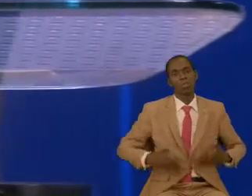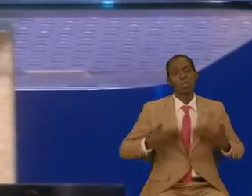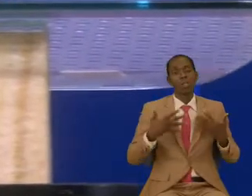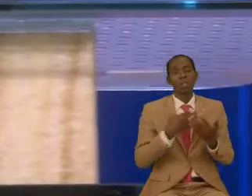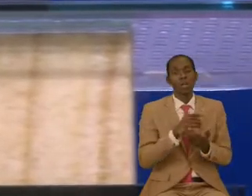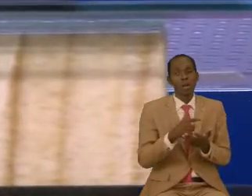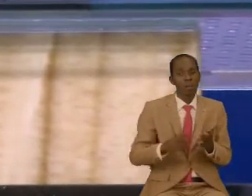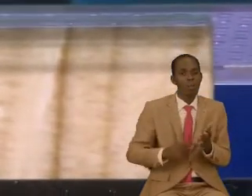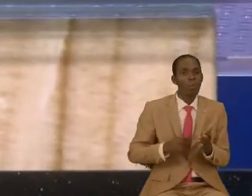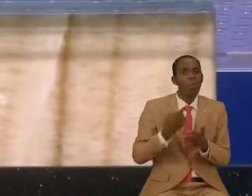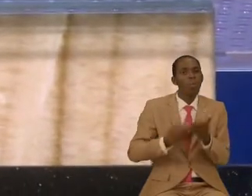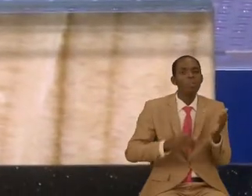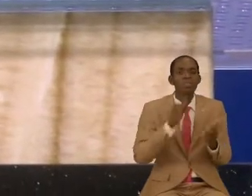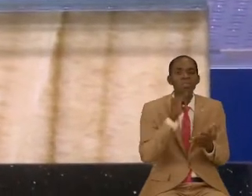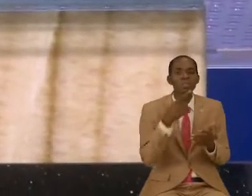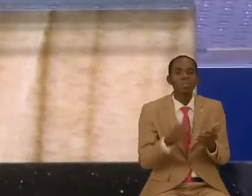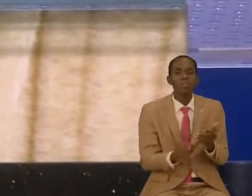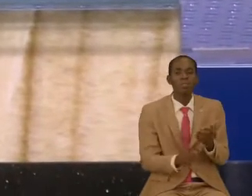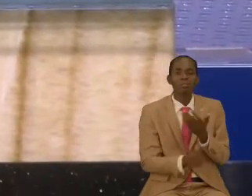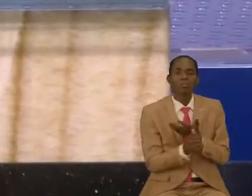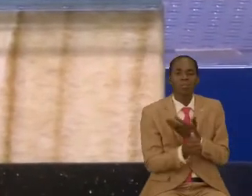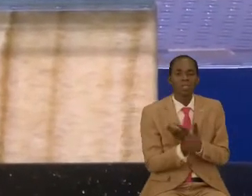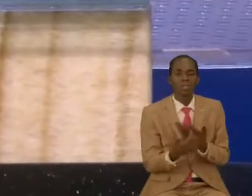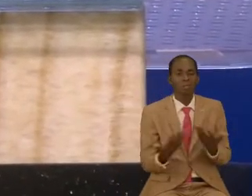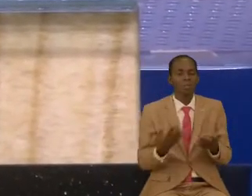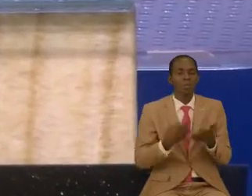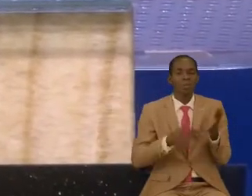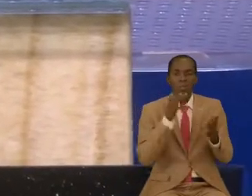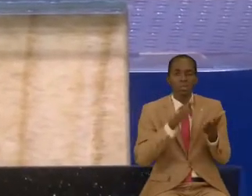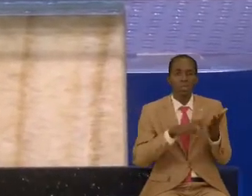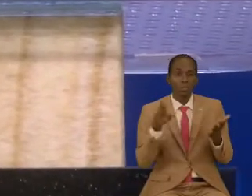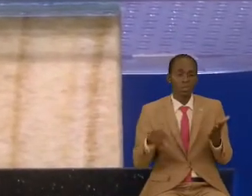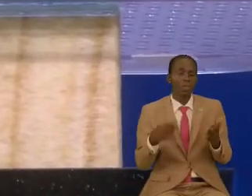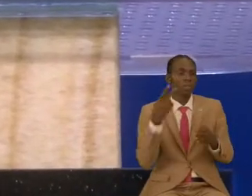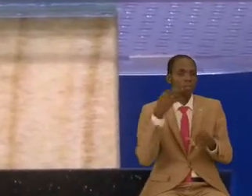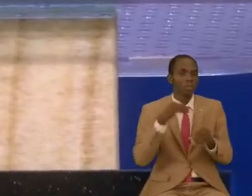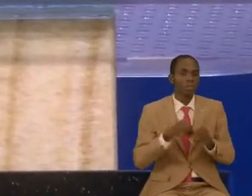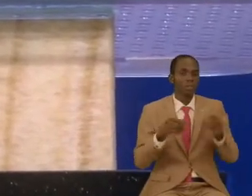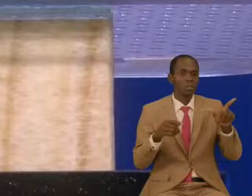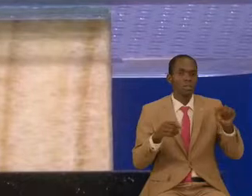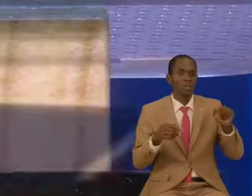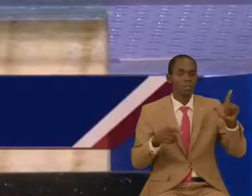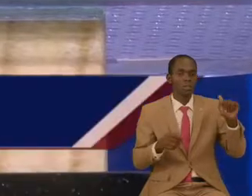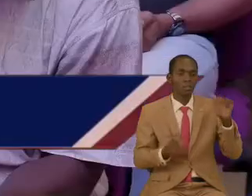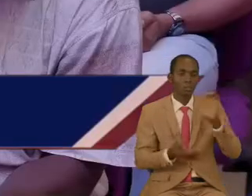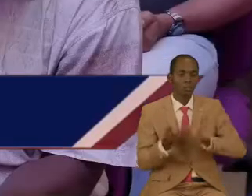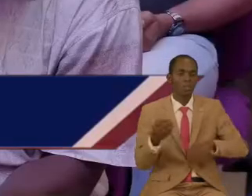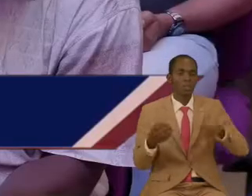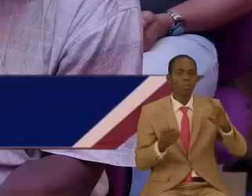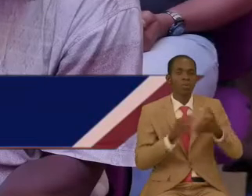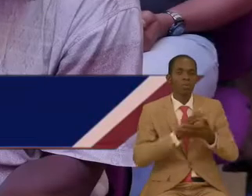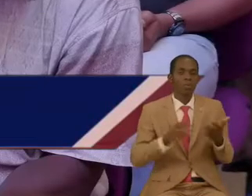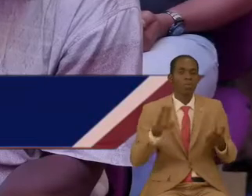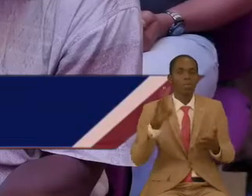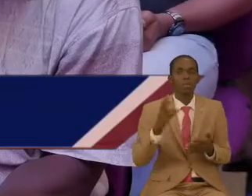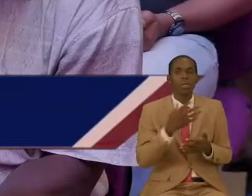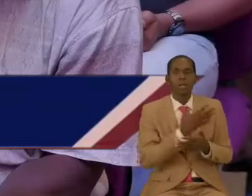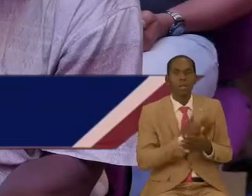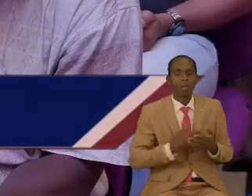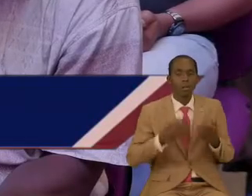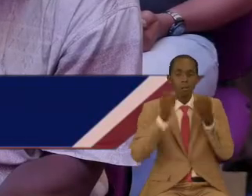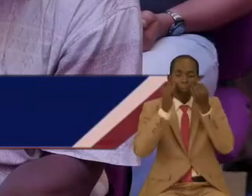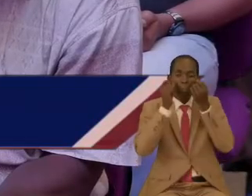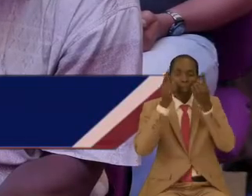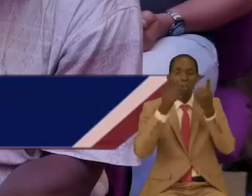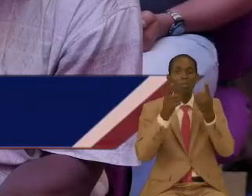fatal consequence? Look at chapter 1, Galatians chapter 1. We're reading from verse 6. I marvel that